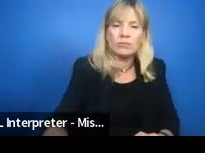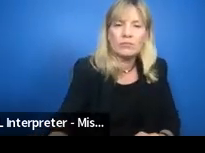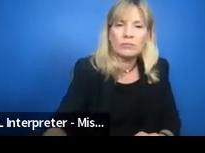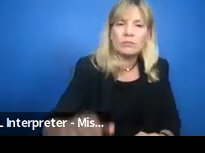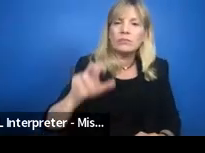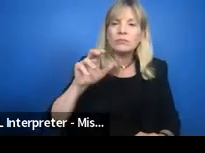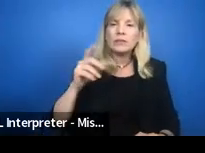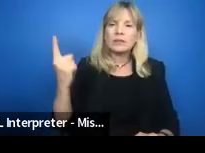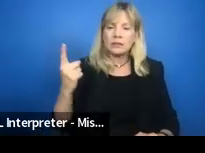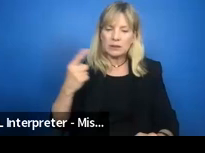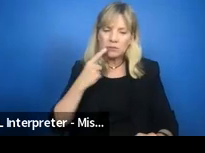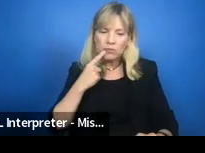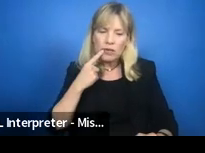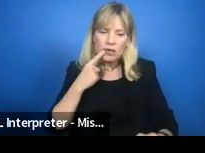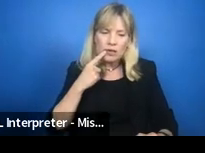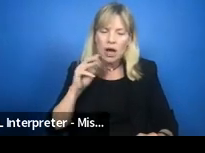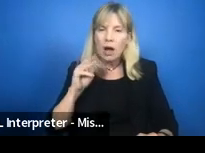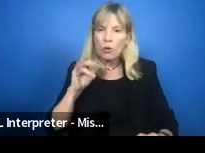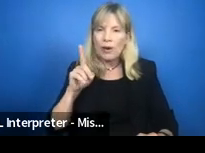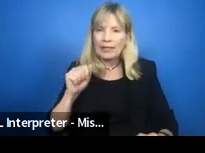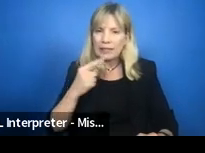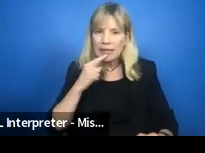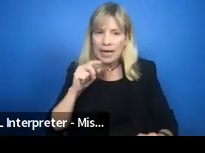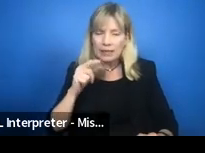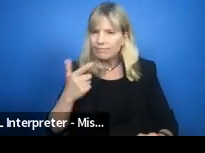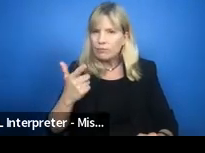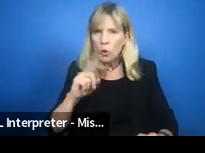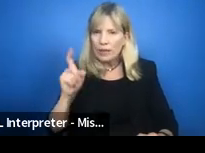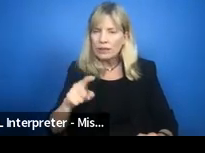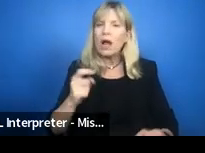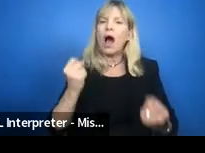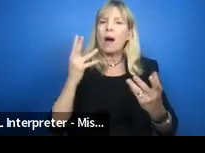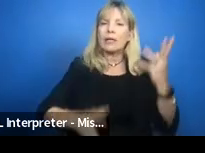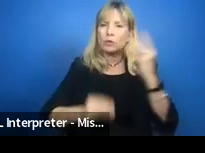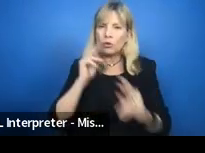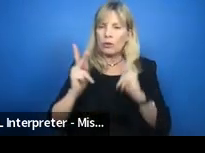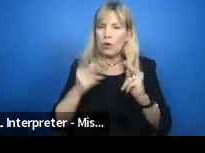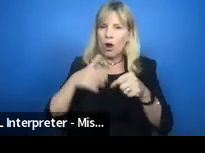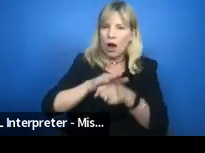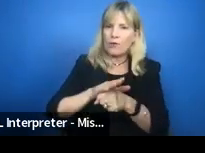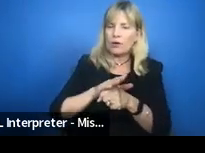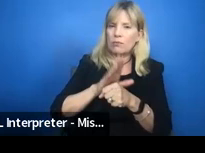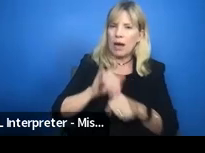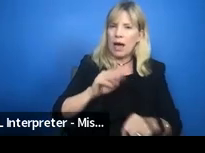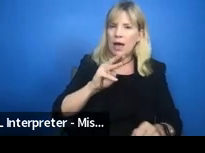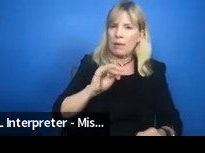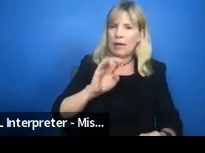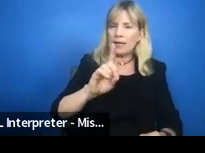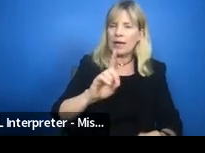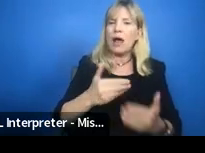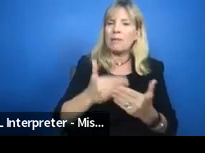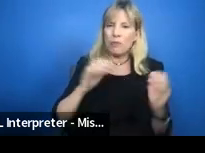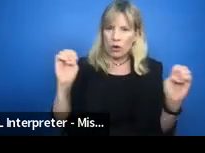Mina, there's a question. Do you know how many total people were covered by Medicaid prior to the